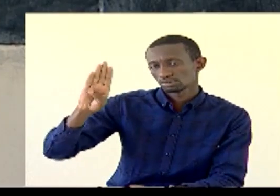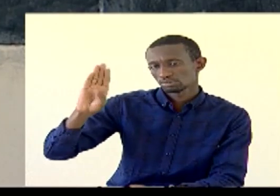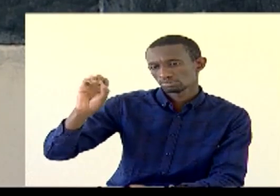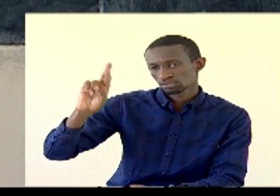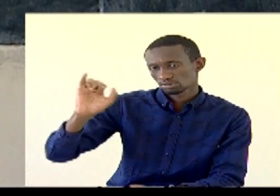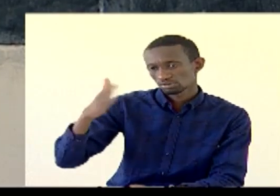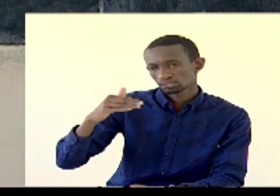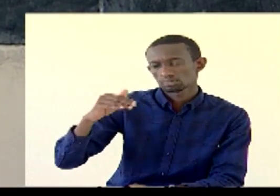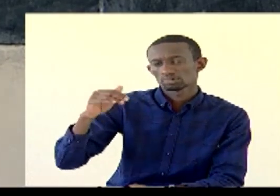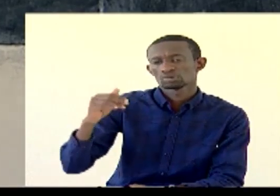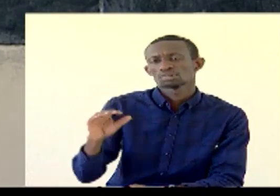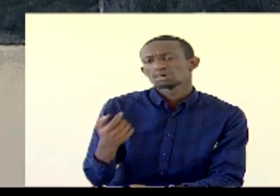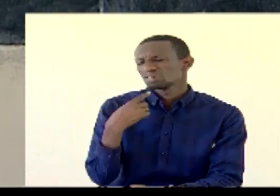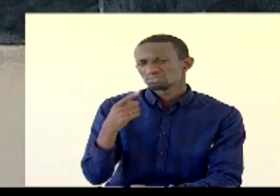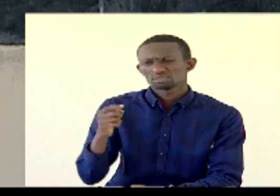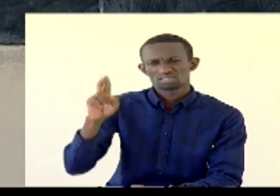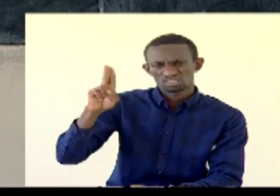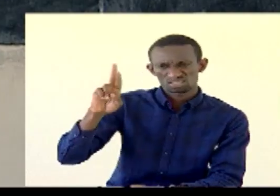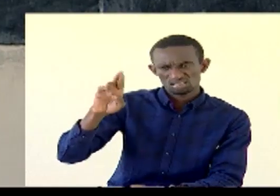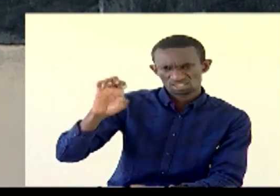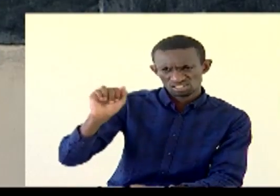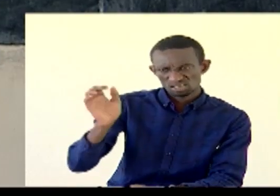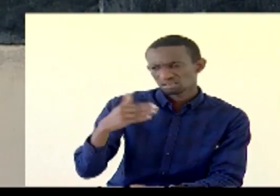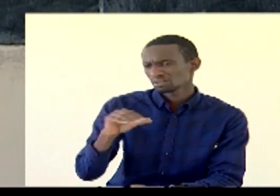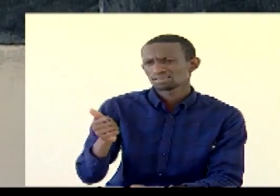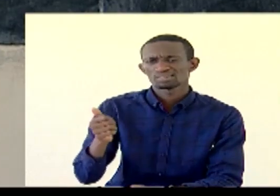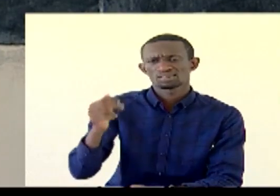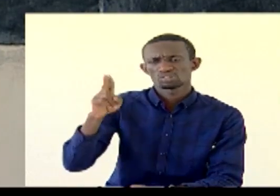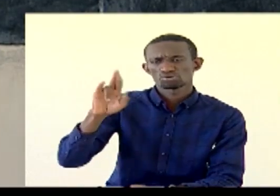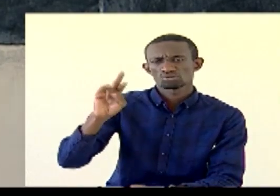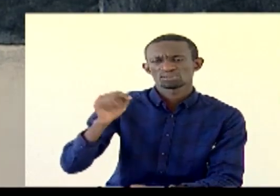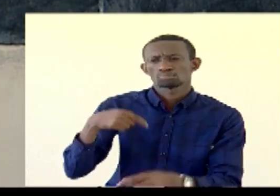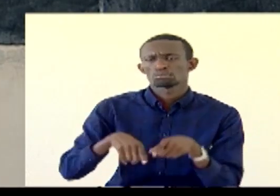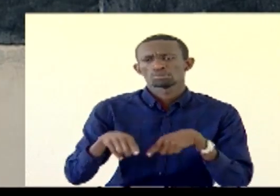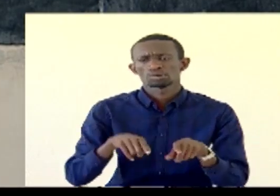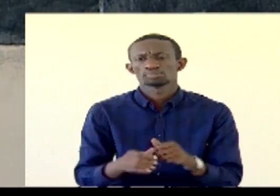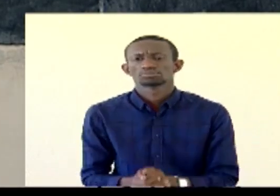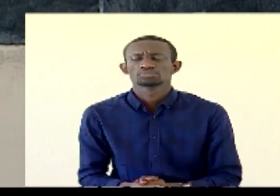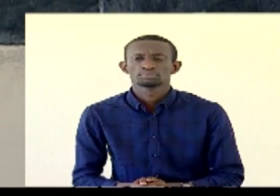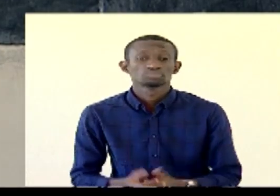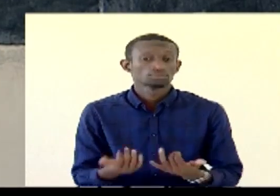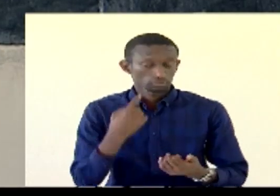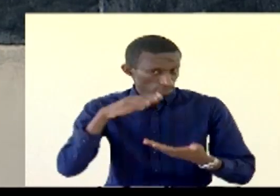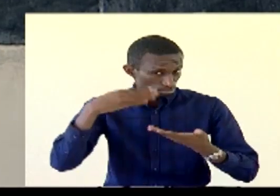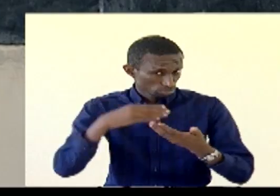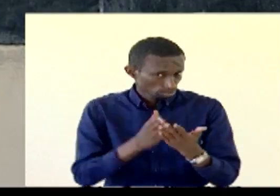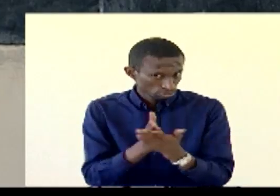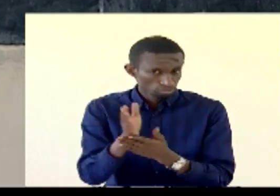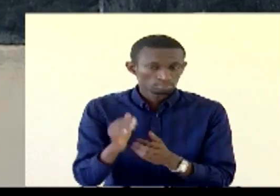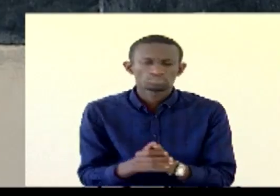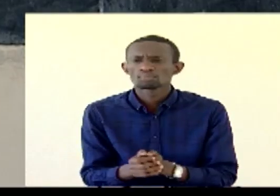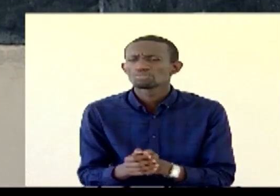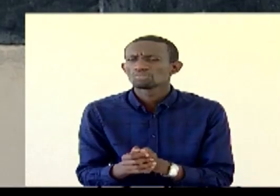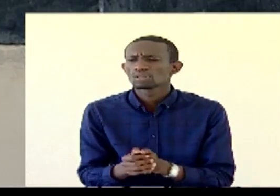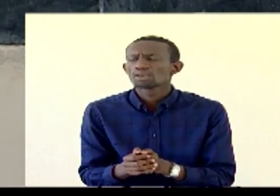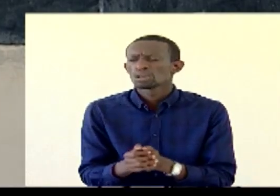urea and even in form of the urine, all right? And now we're going to go through some of the functions